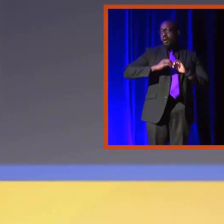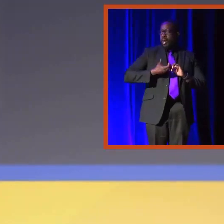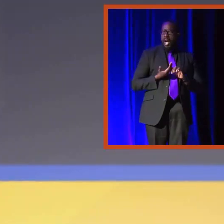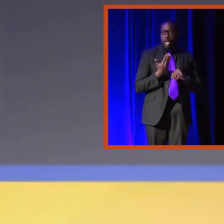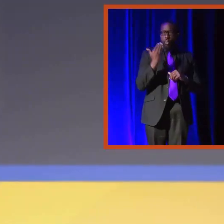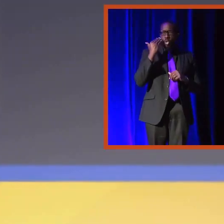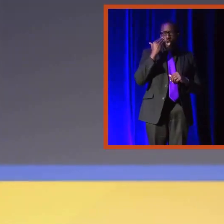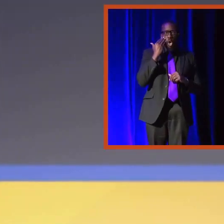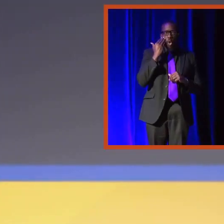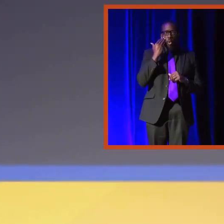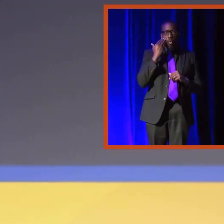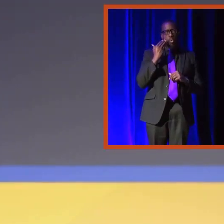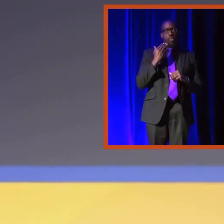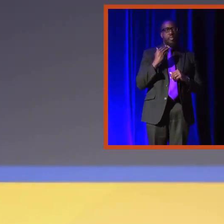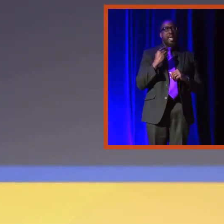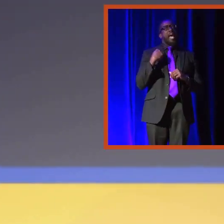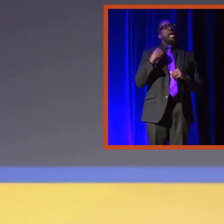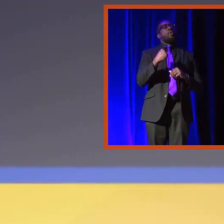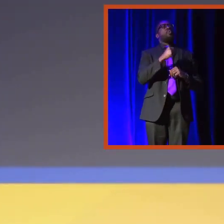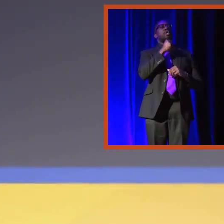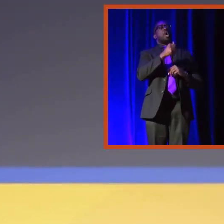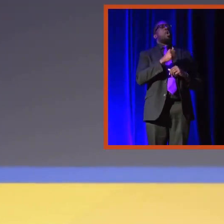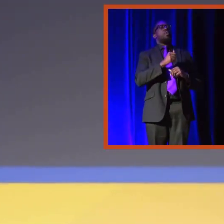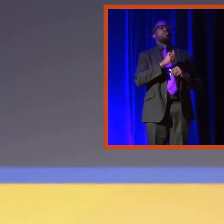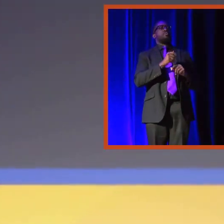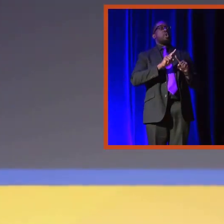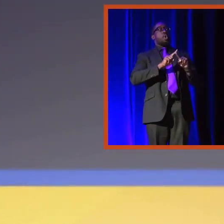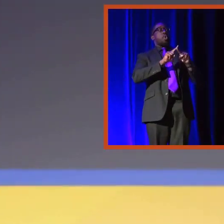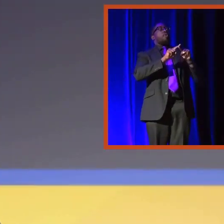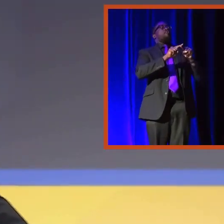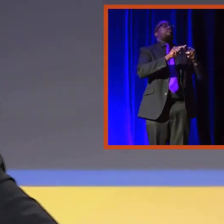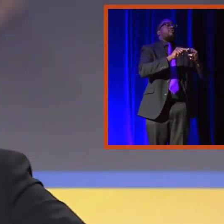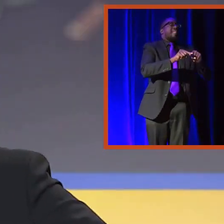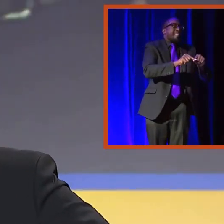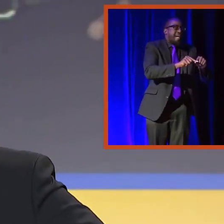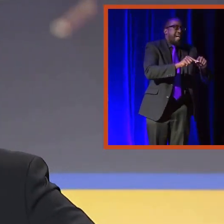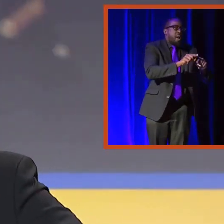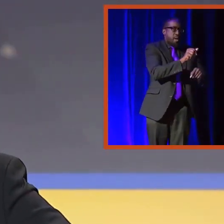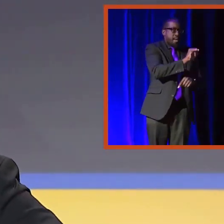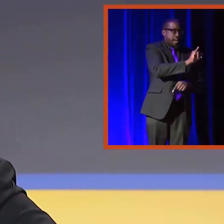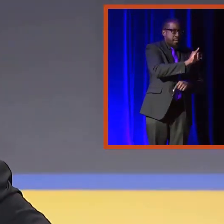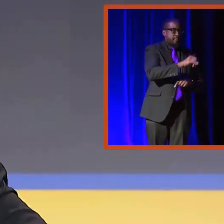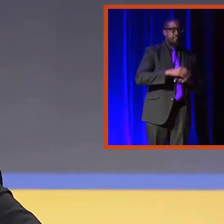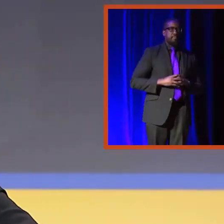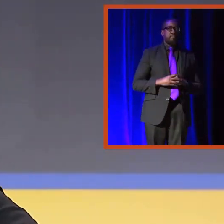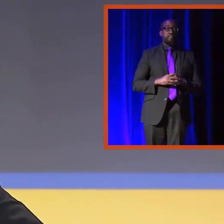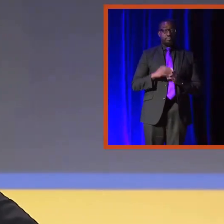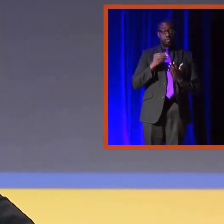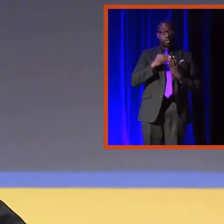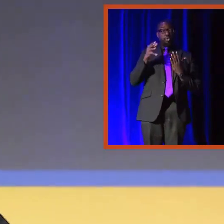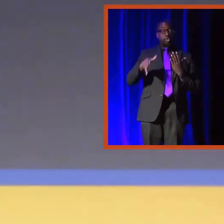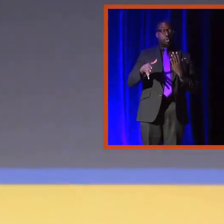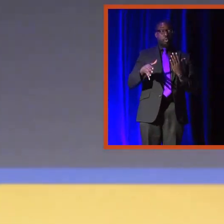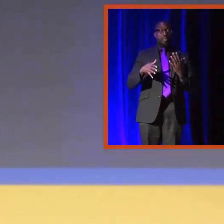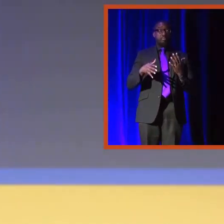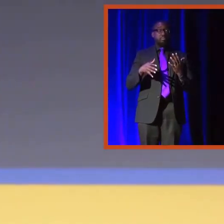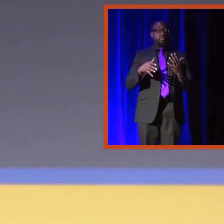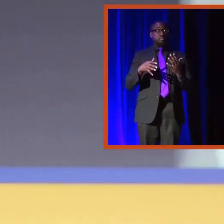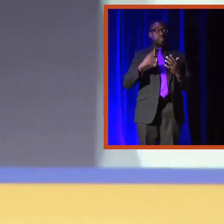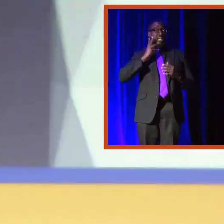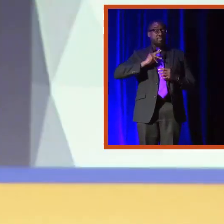that you don't over-rely, because any student who has ever done computational chemistry, including